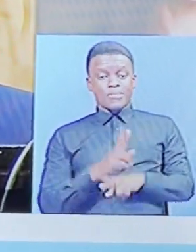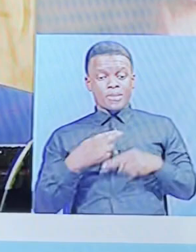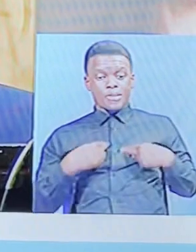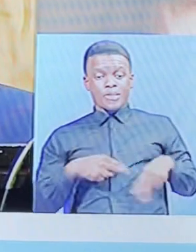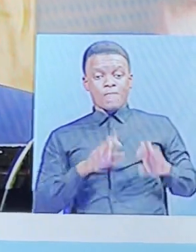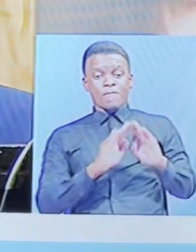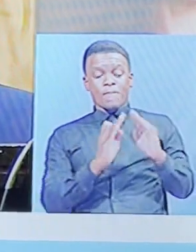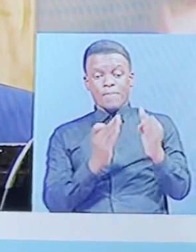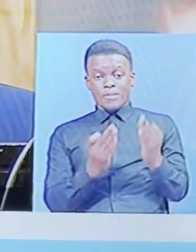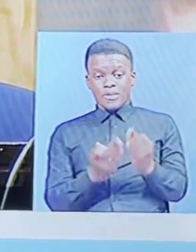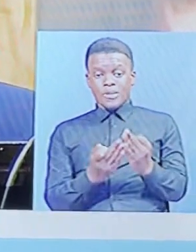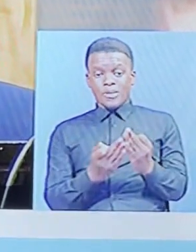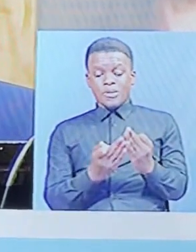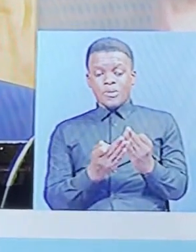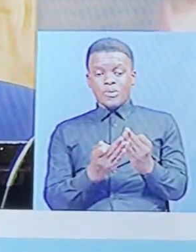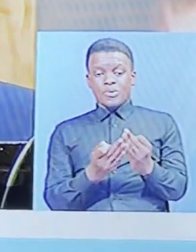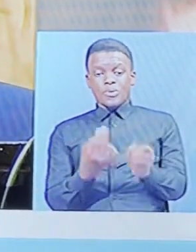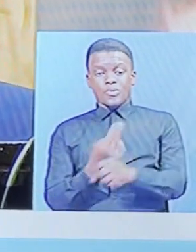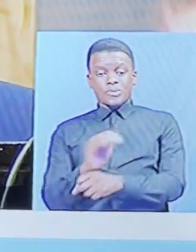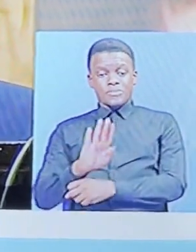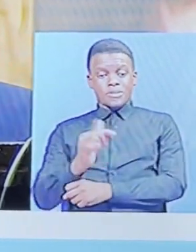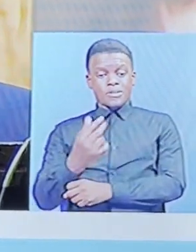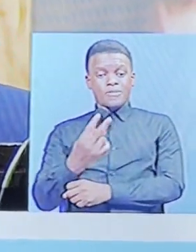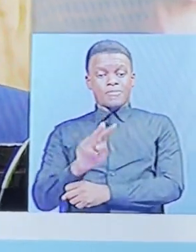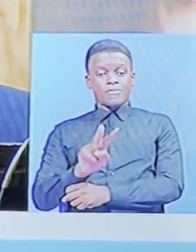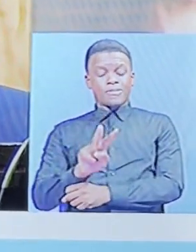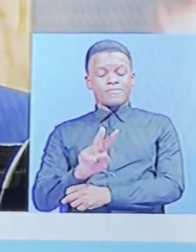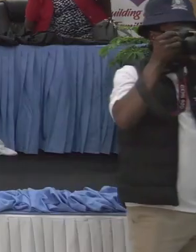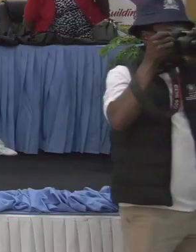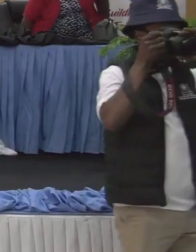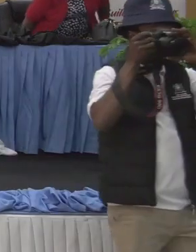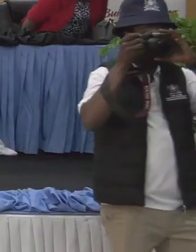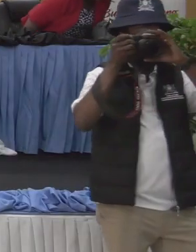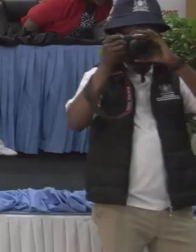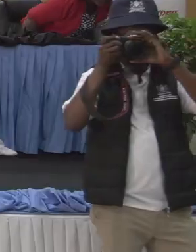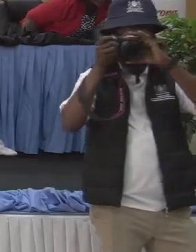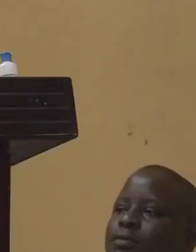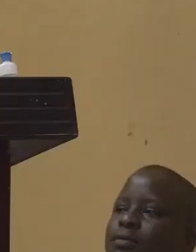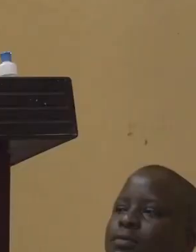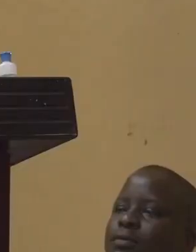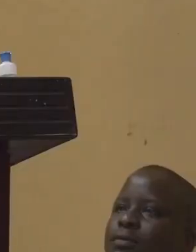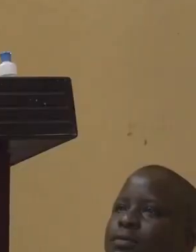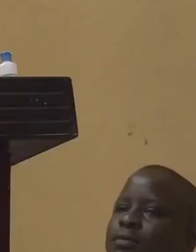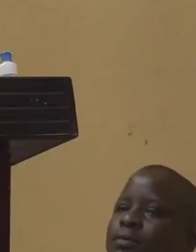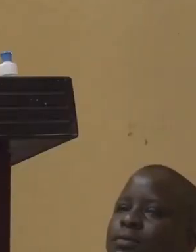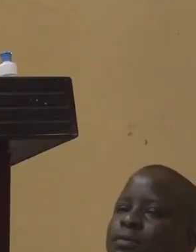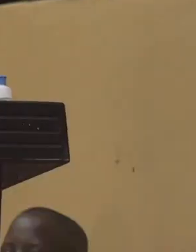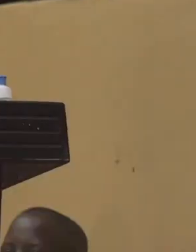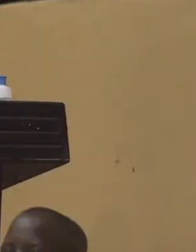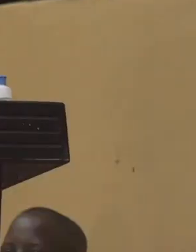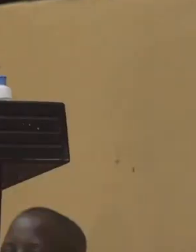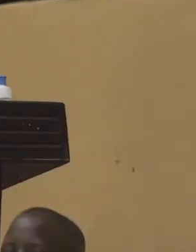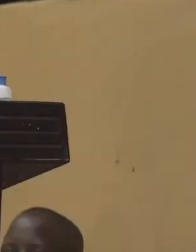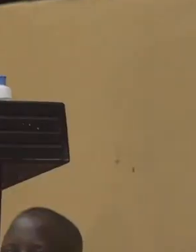popularly aired on BTV as the tapas. The campaign started off with an opening